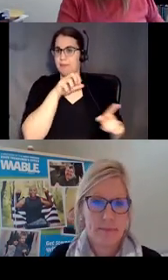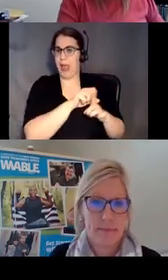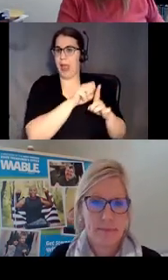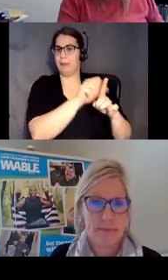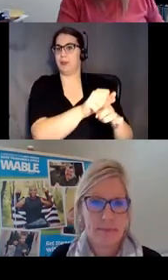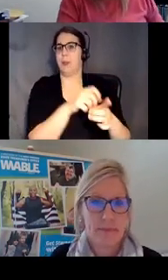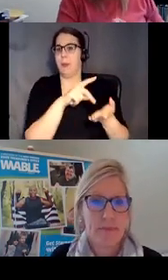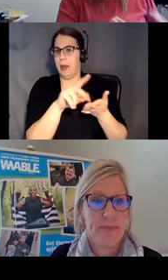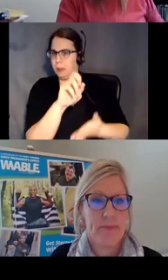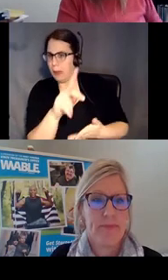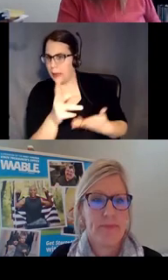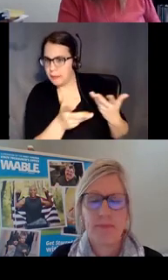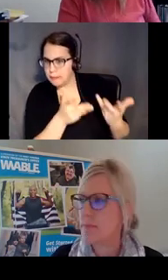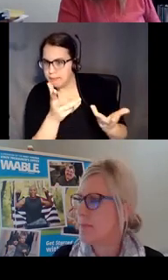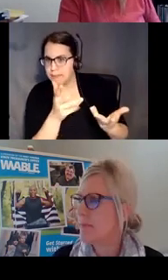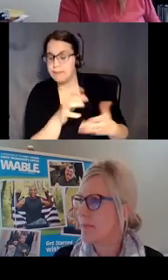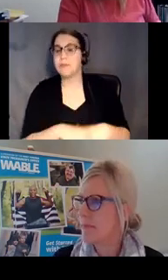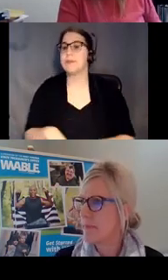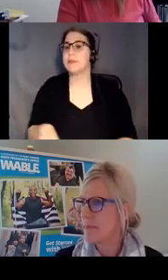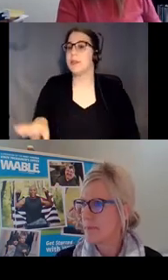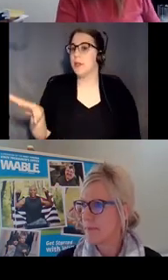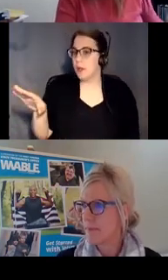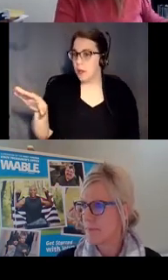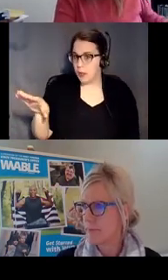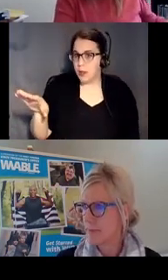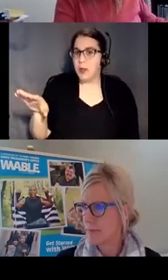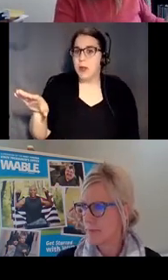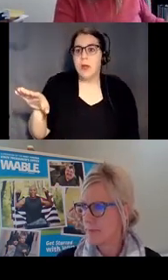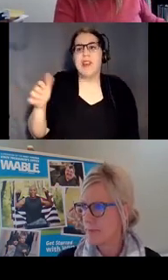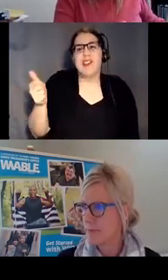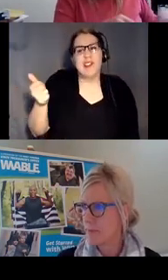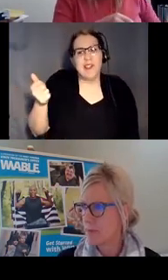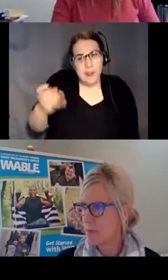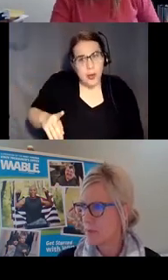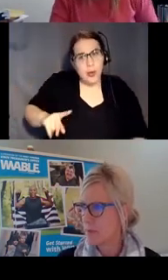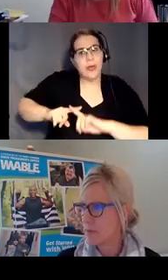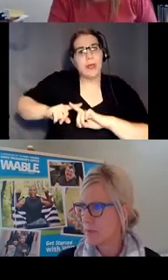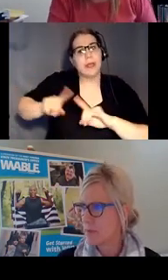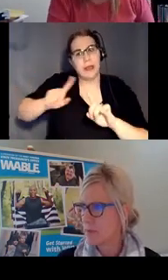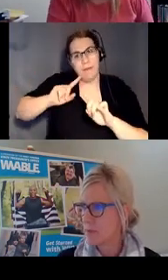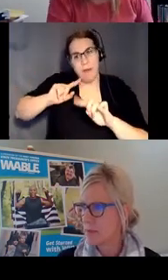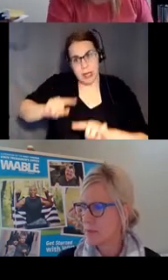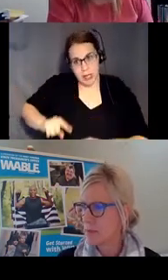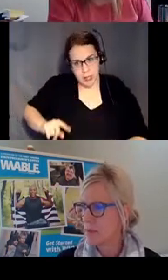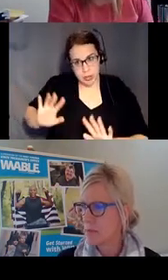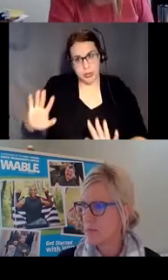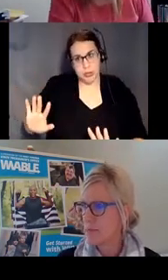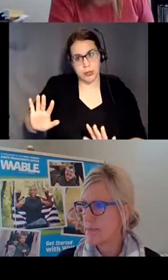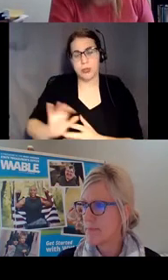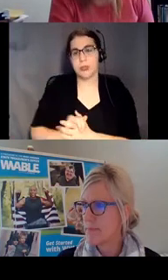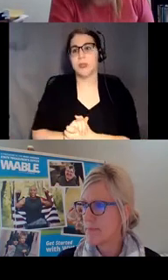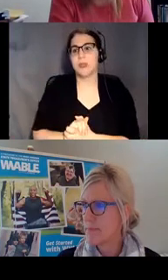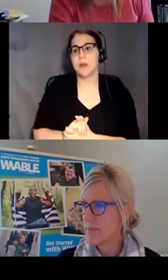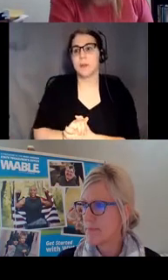So there are a couple different answers to that question. So for